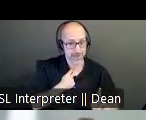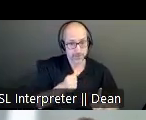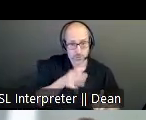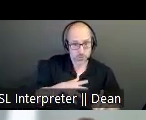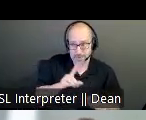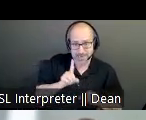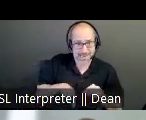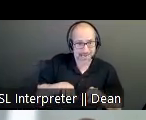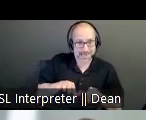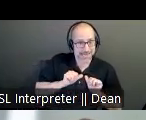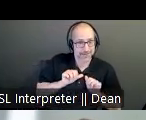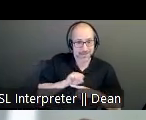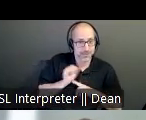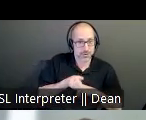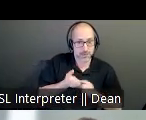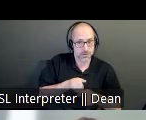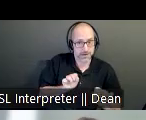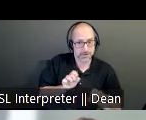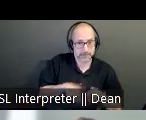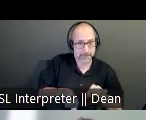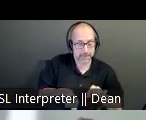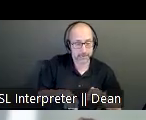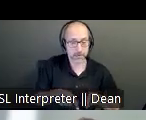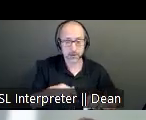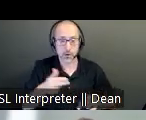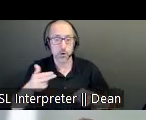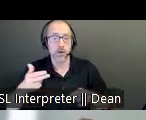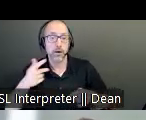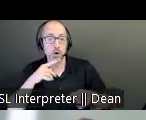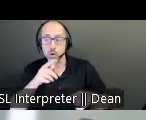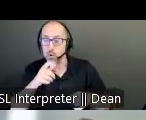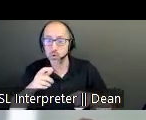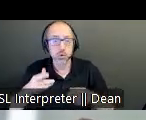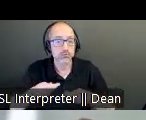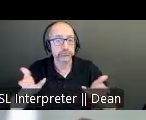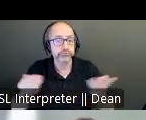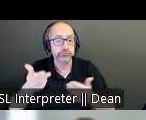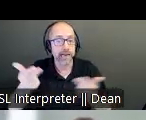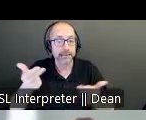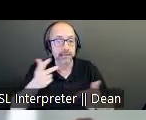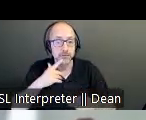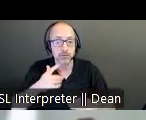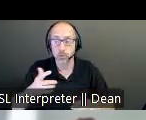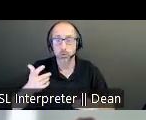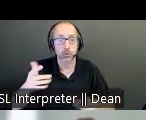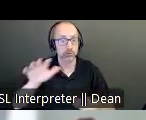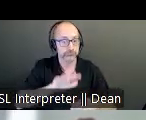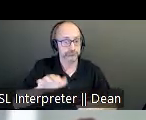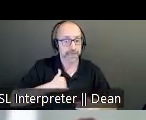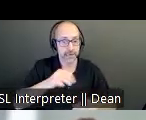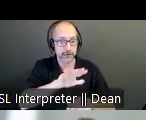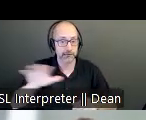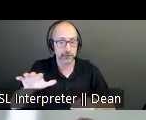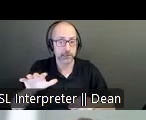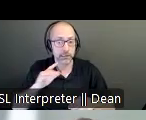safely. When we look at firearm distribution per capita, rural per capita ownership of guns is almost double that